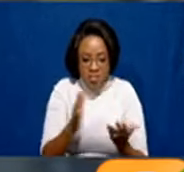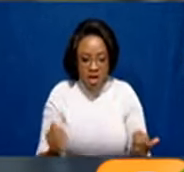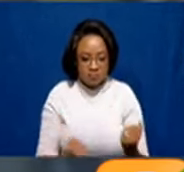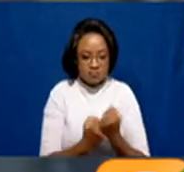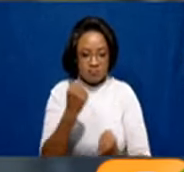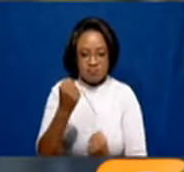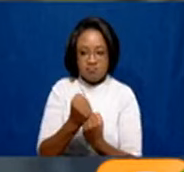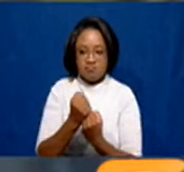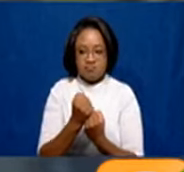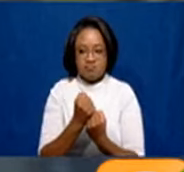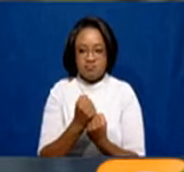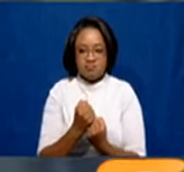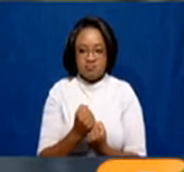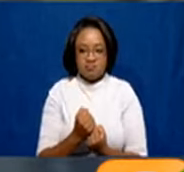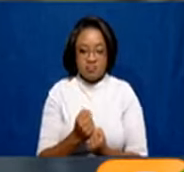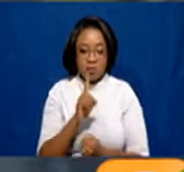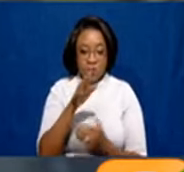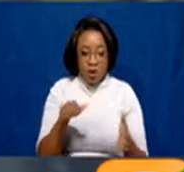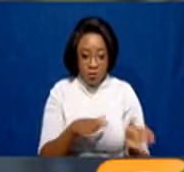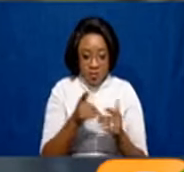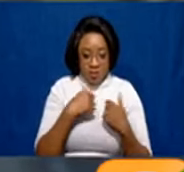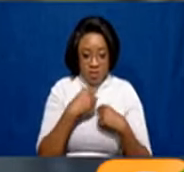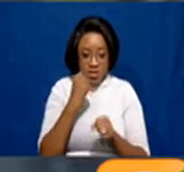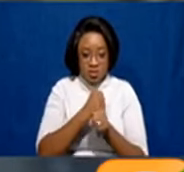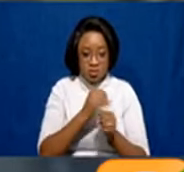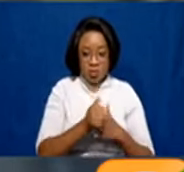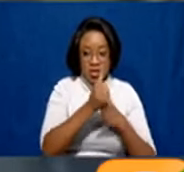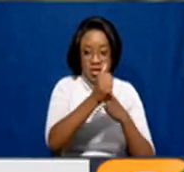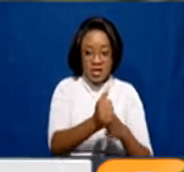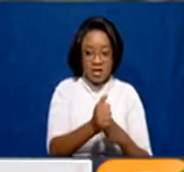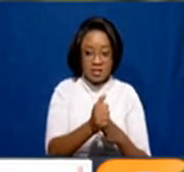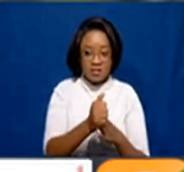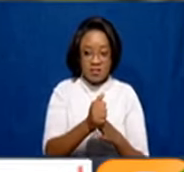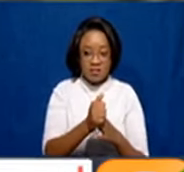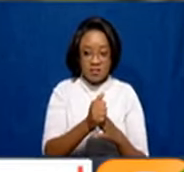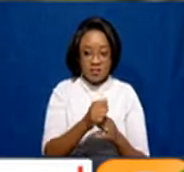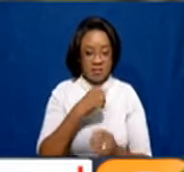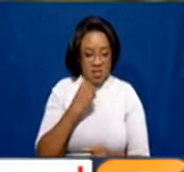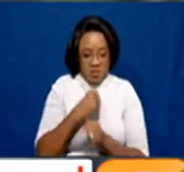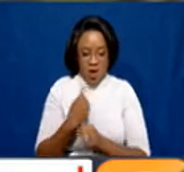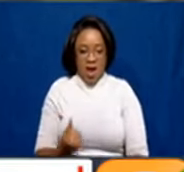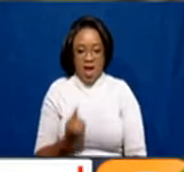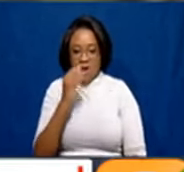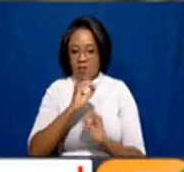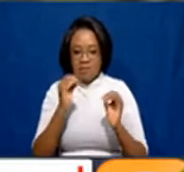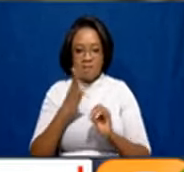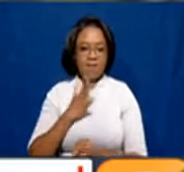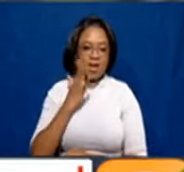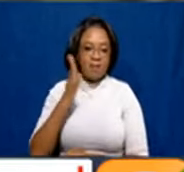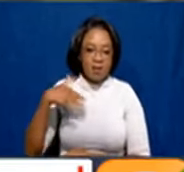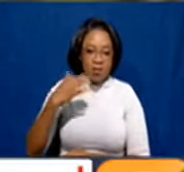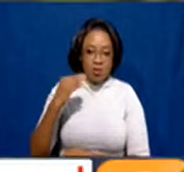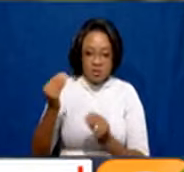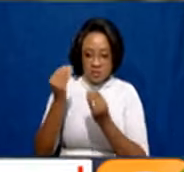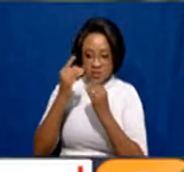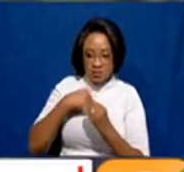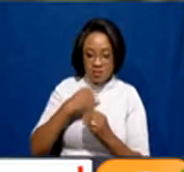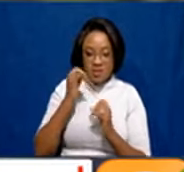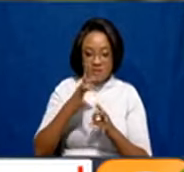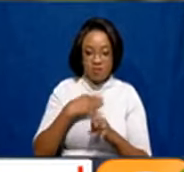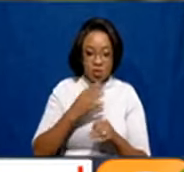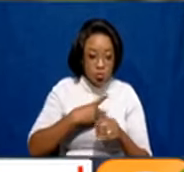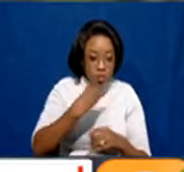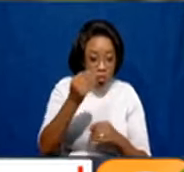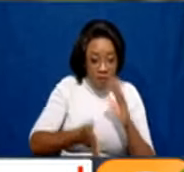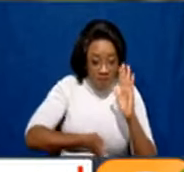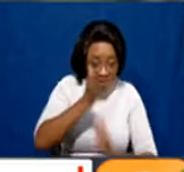So my way of doing leadership is, I don't believe in doing something alone. And my mom has always taught me that if you want to go fast,